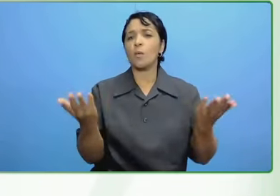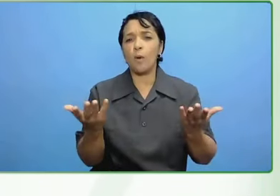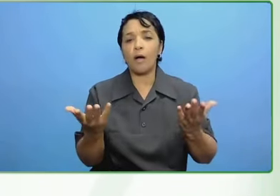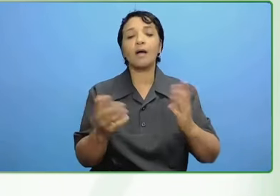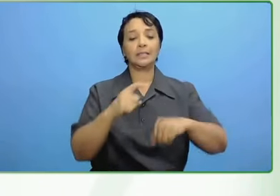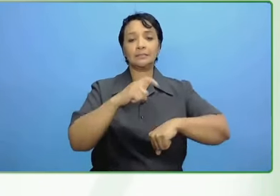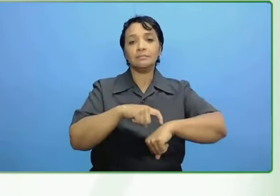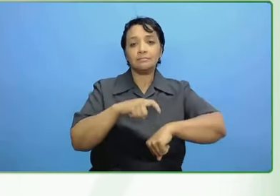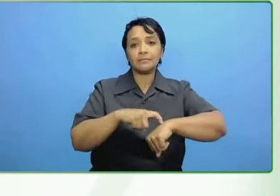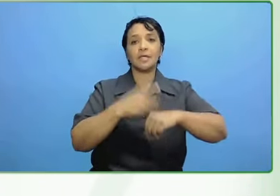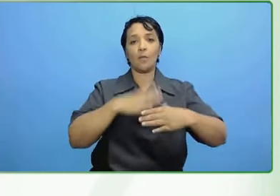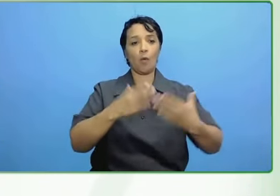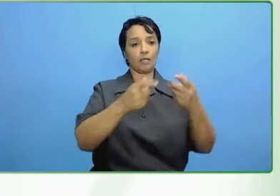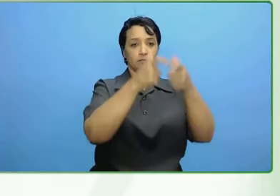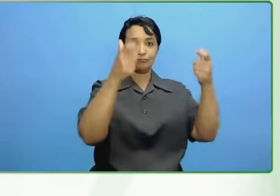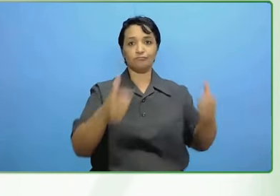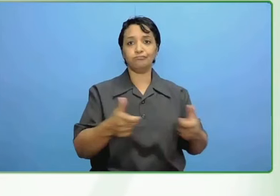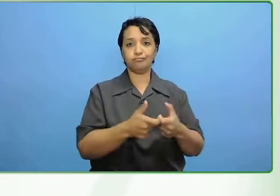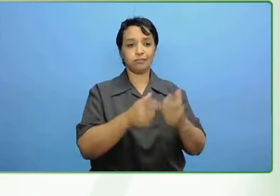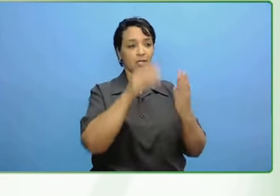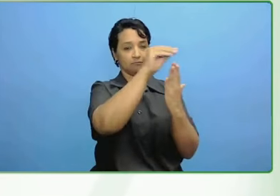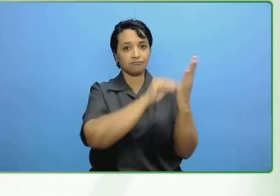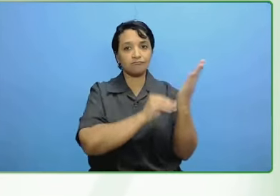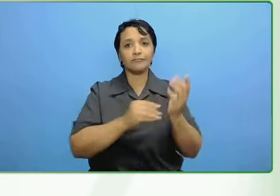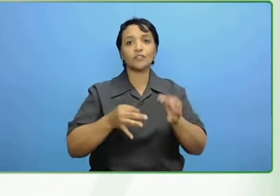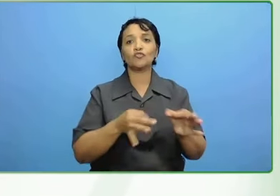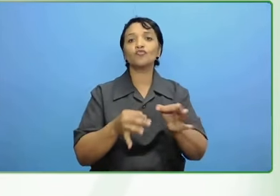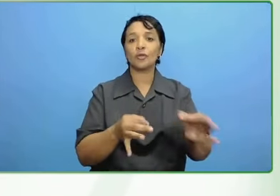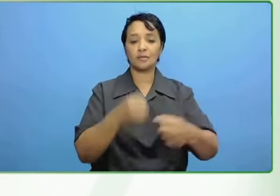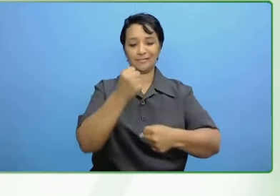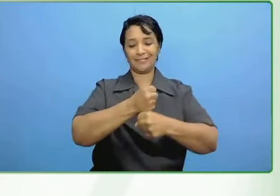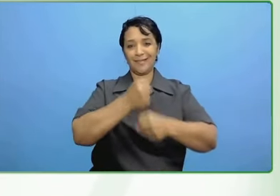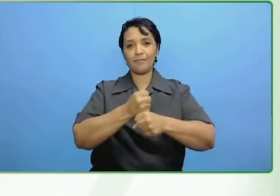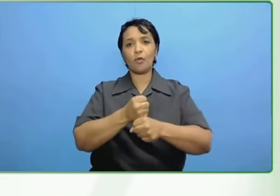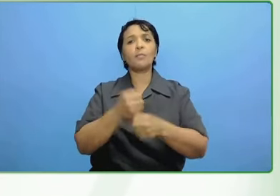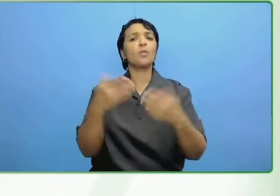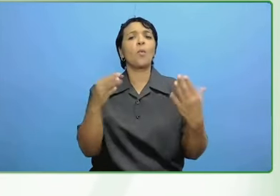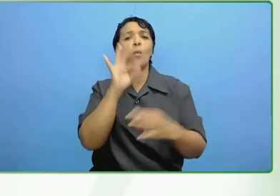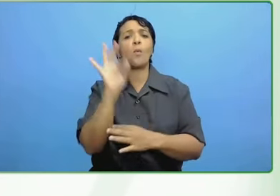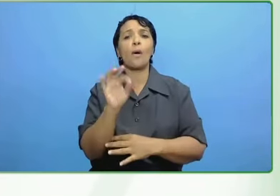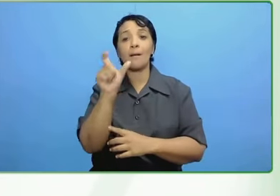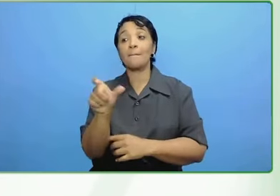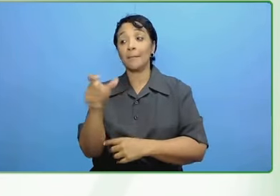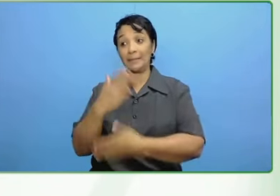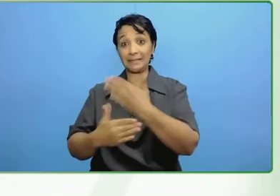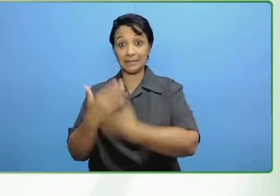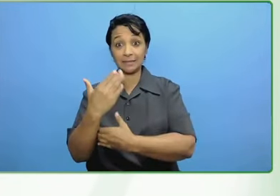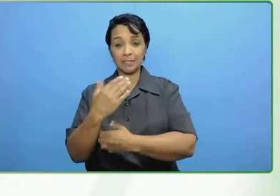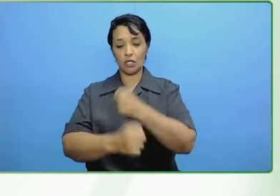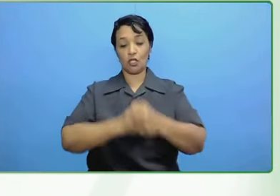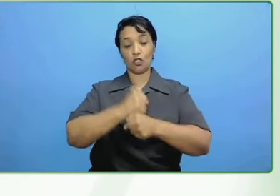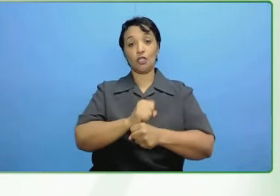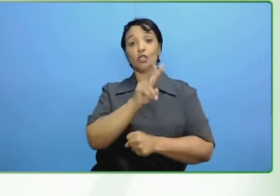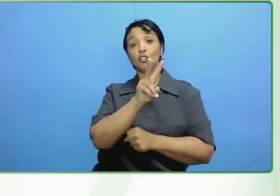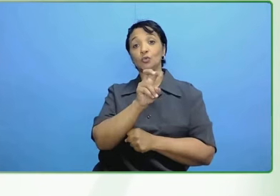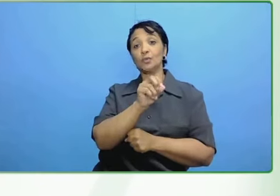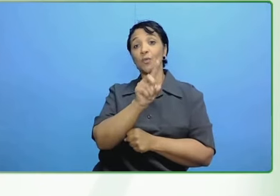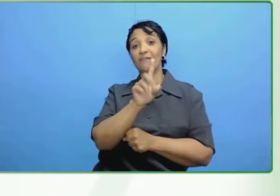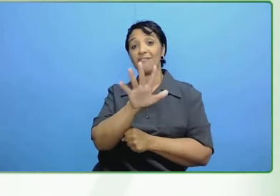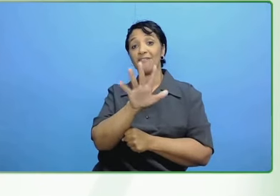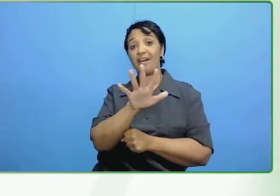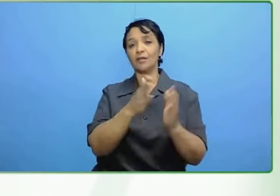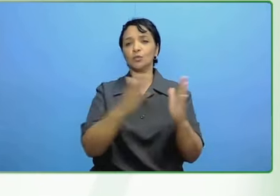Comprehensive Employment Strategy for People with Disabilities 2015 to 2025 and have a basis